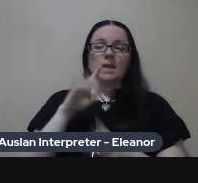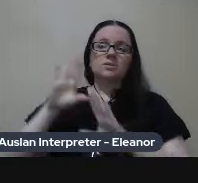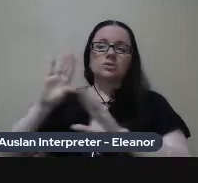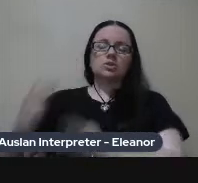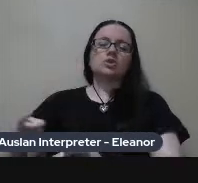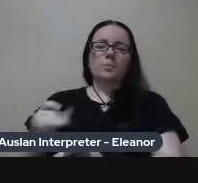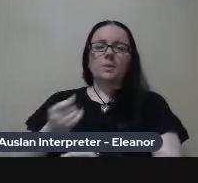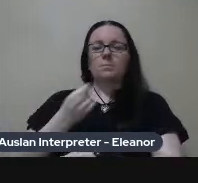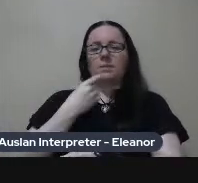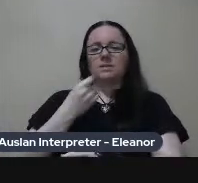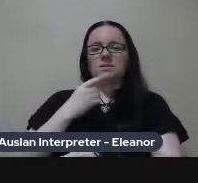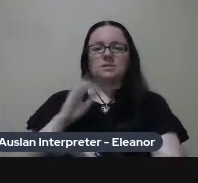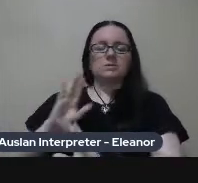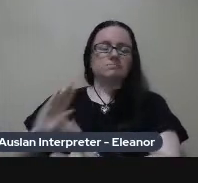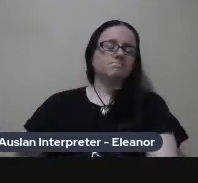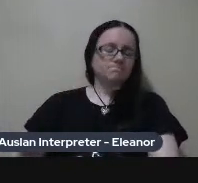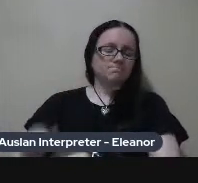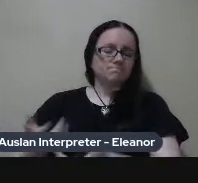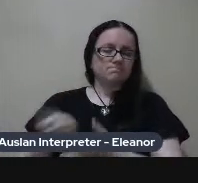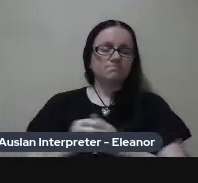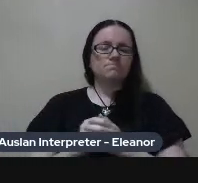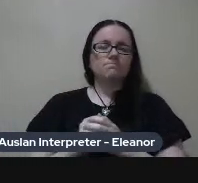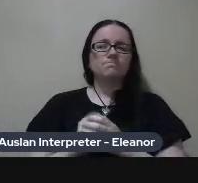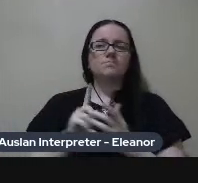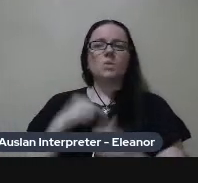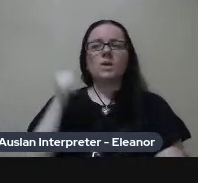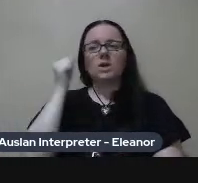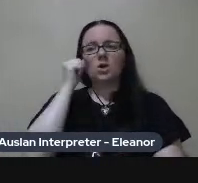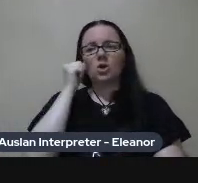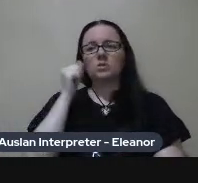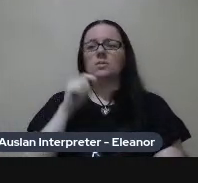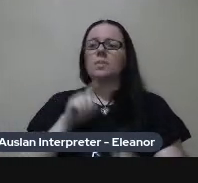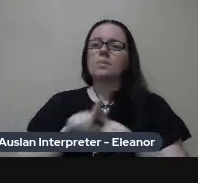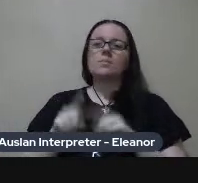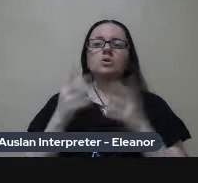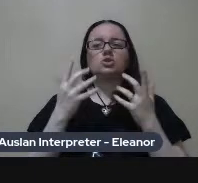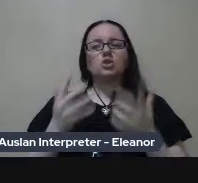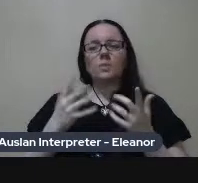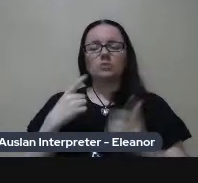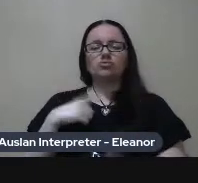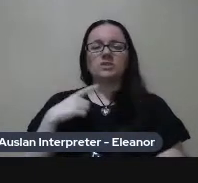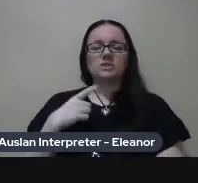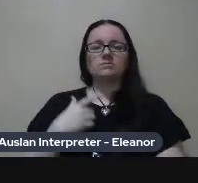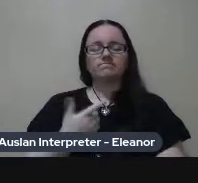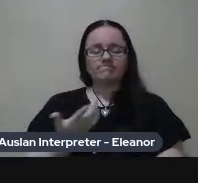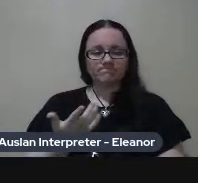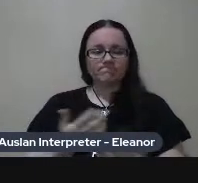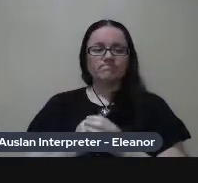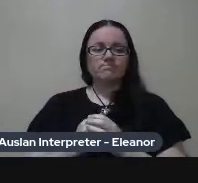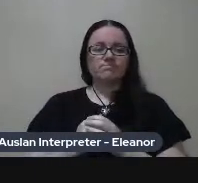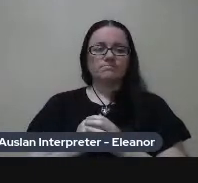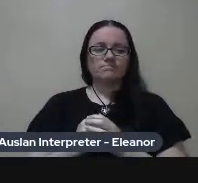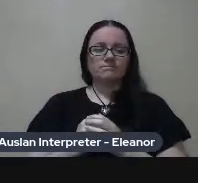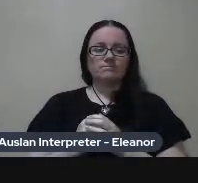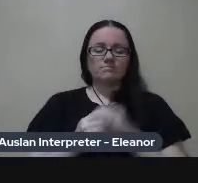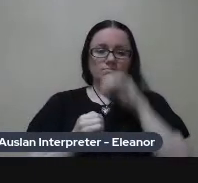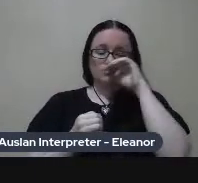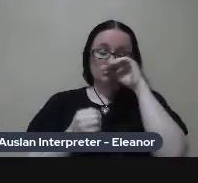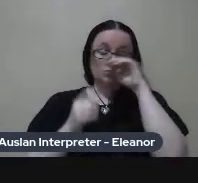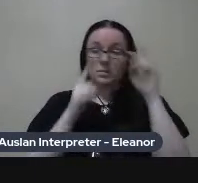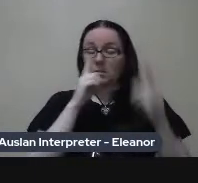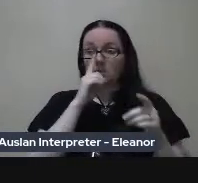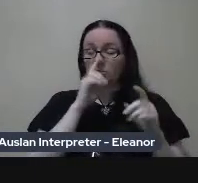medications. We know from our research that one of the most common reasons is that people just simply don't